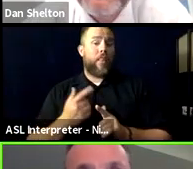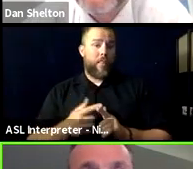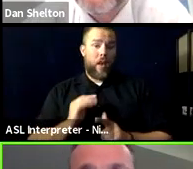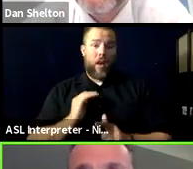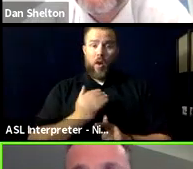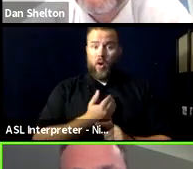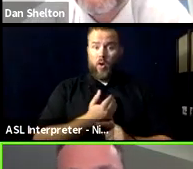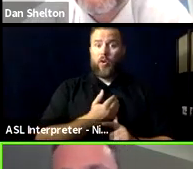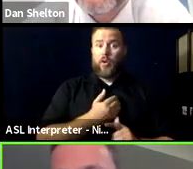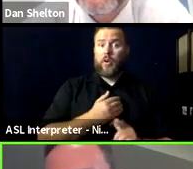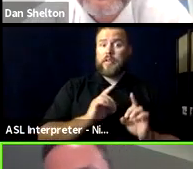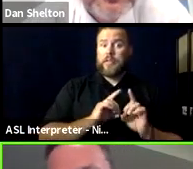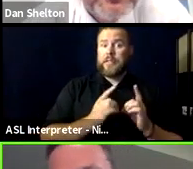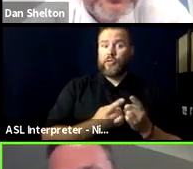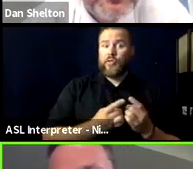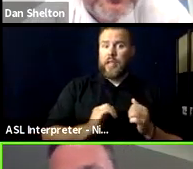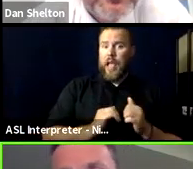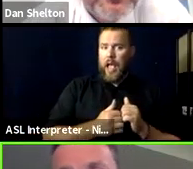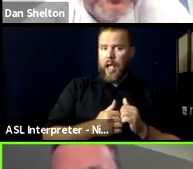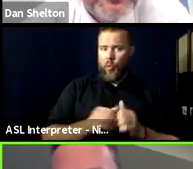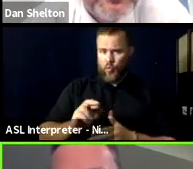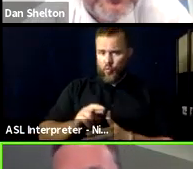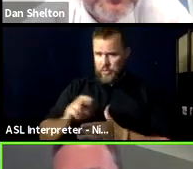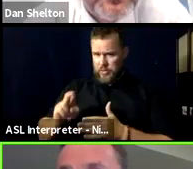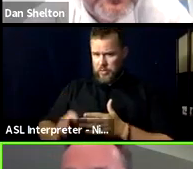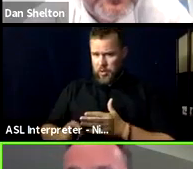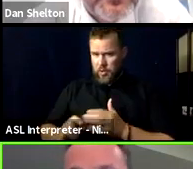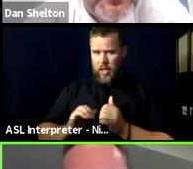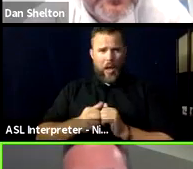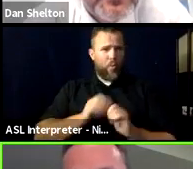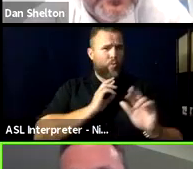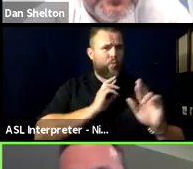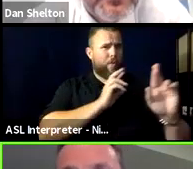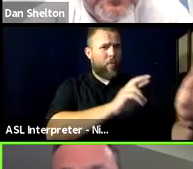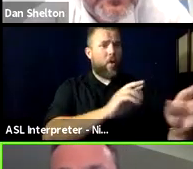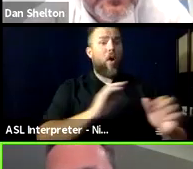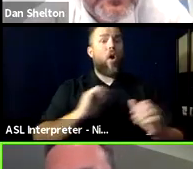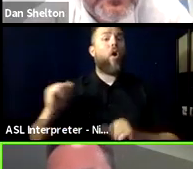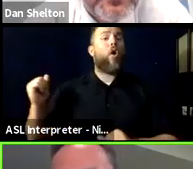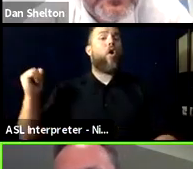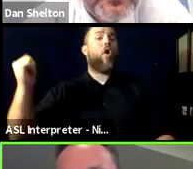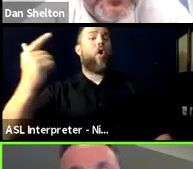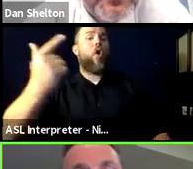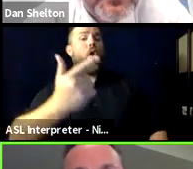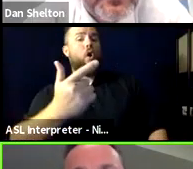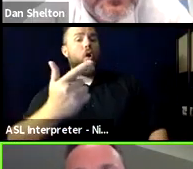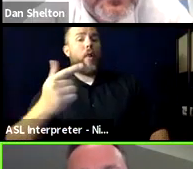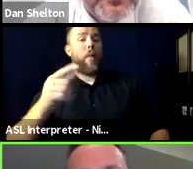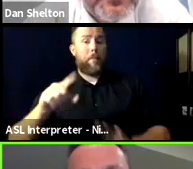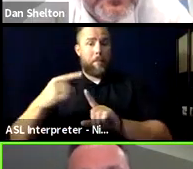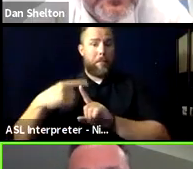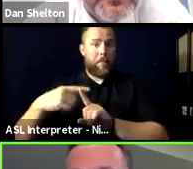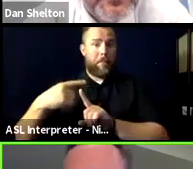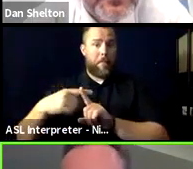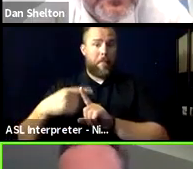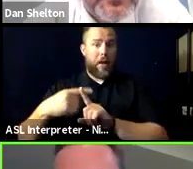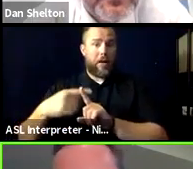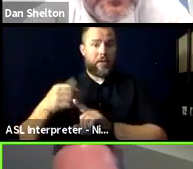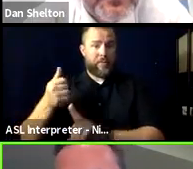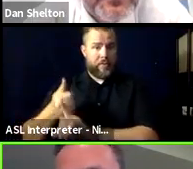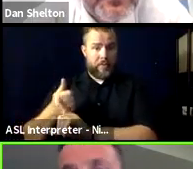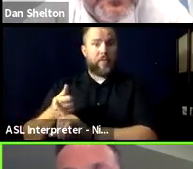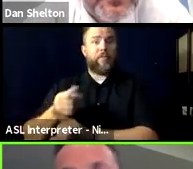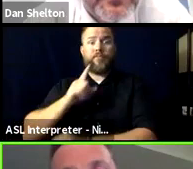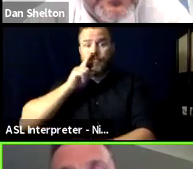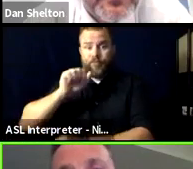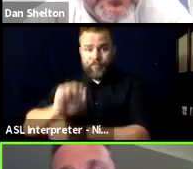work with CEA on how those results are reported. All positive cases would go directly to Delaware Public